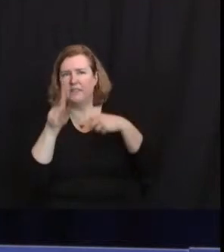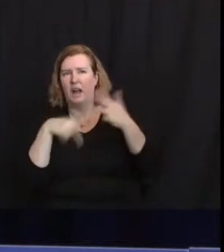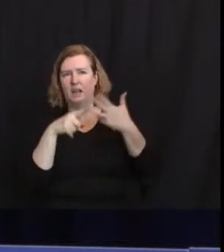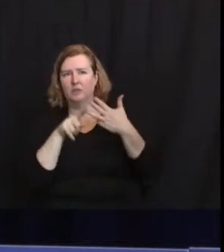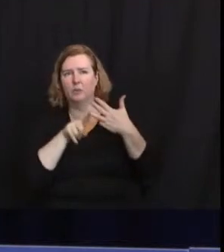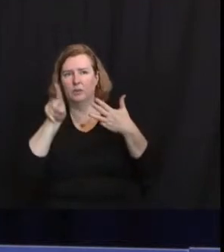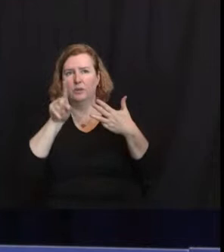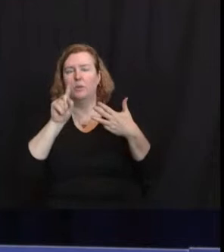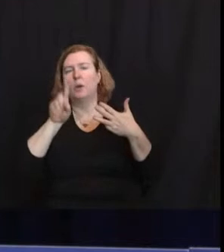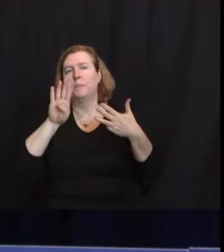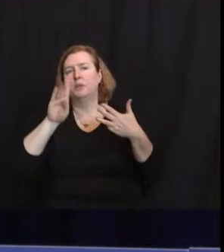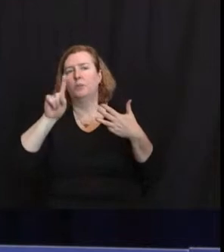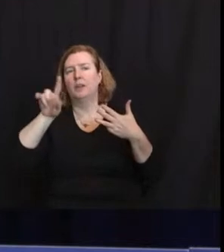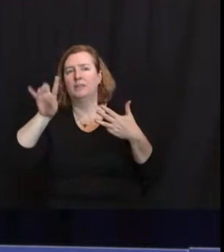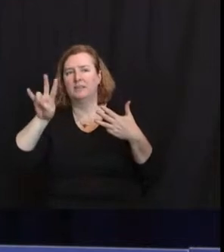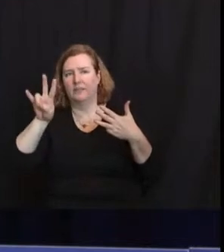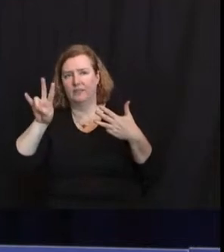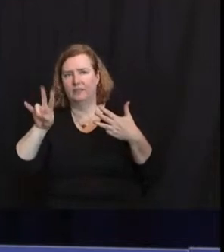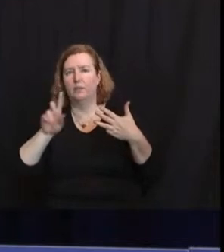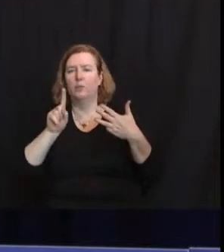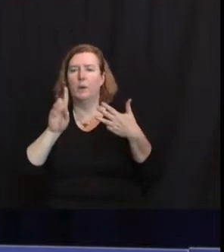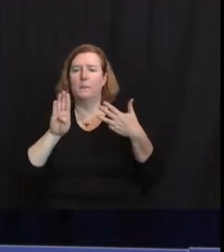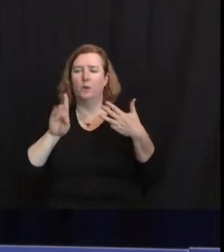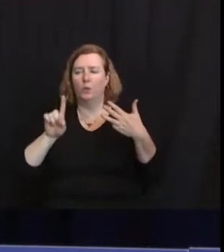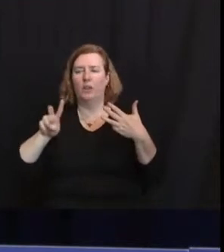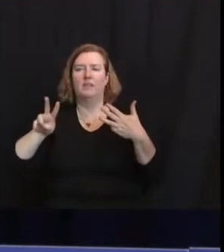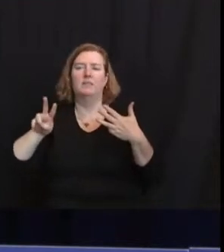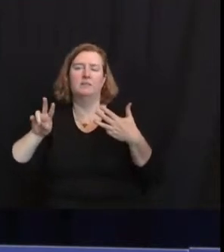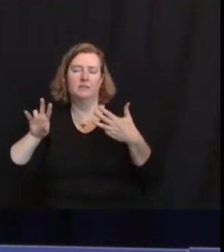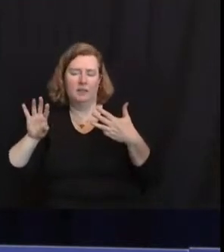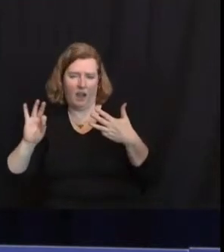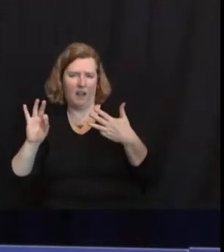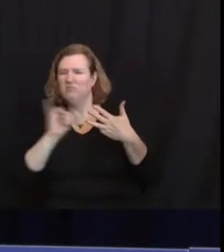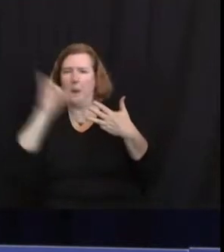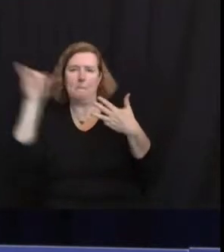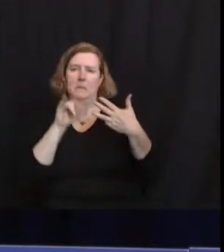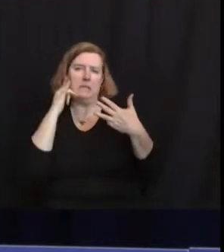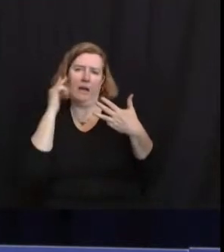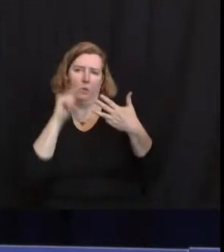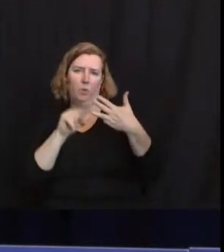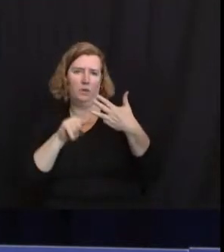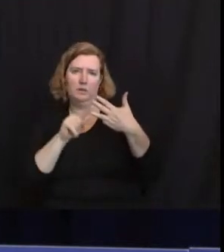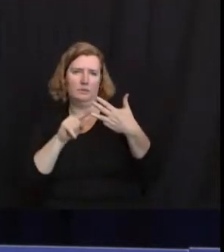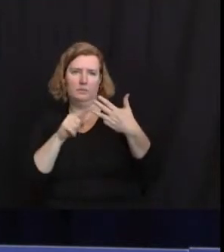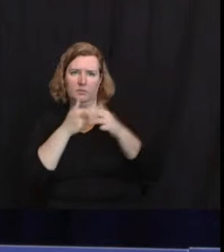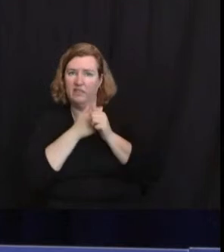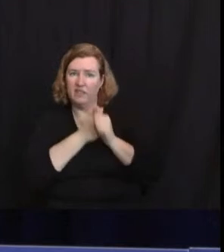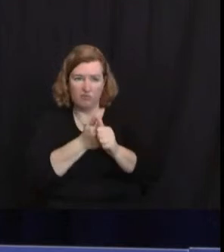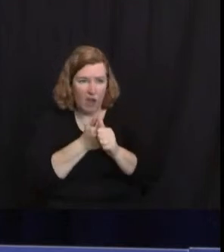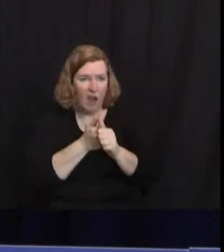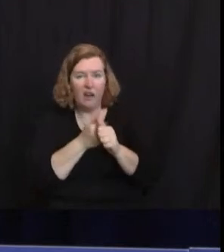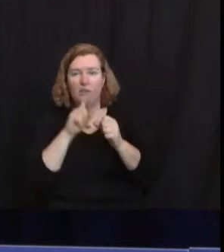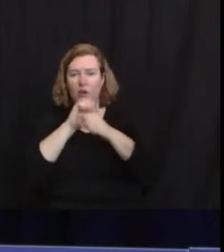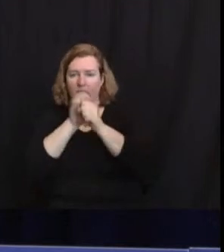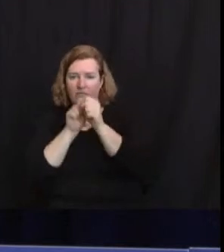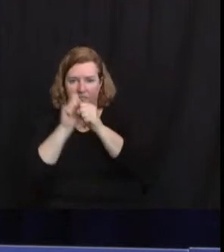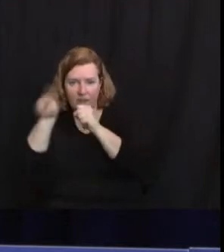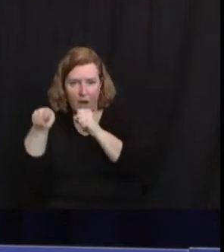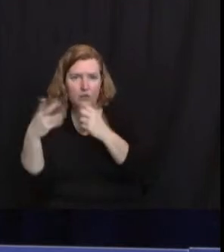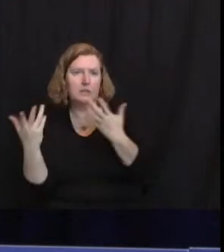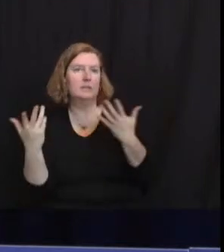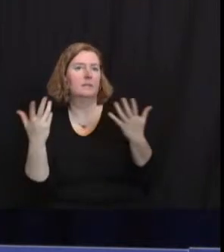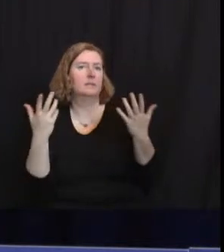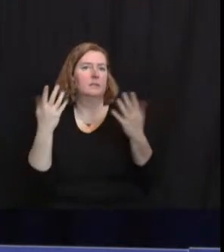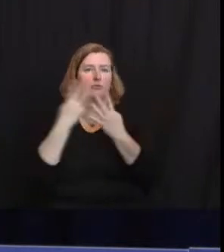and B1.429. In terms of tracking variants, we are currently screening about 2% of the cases